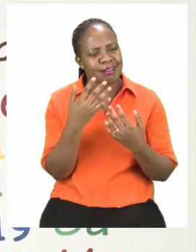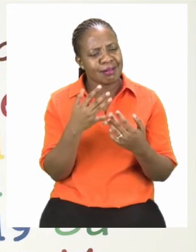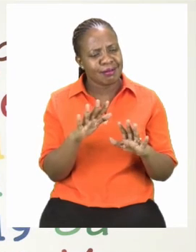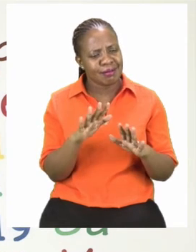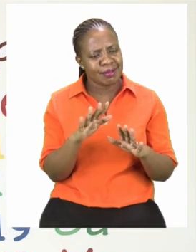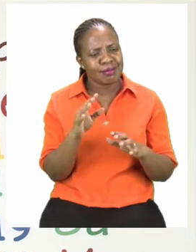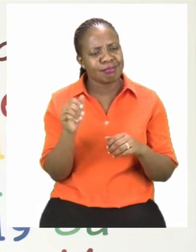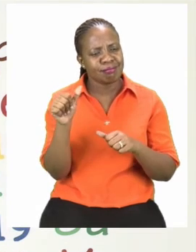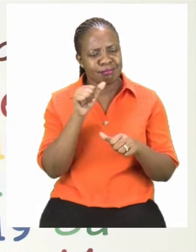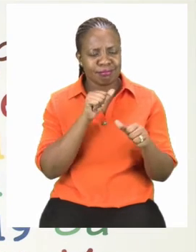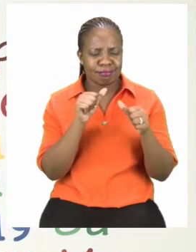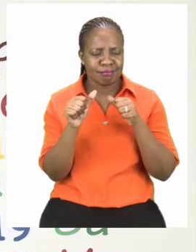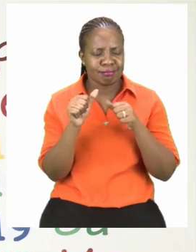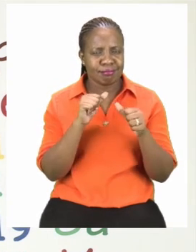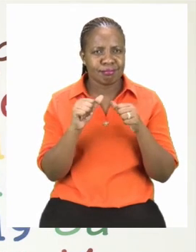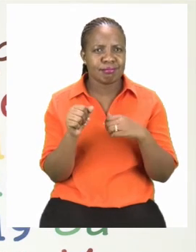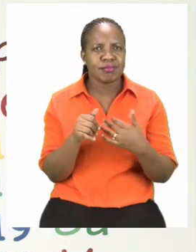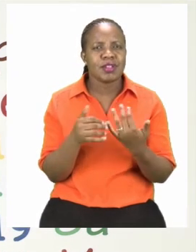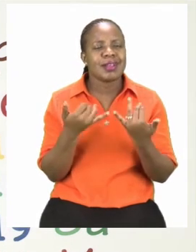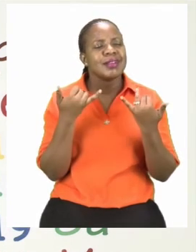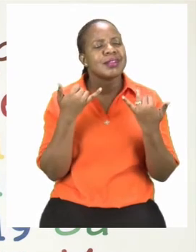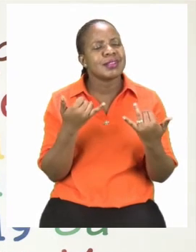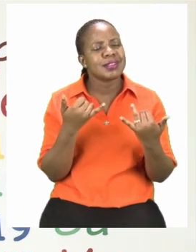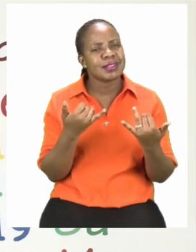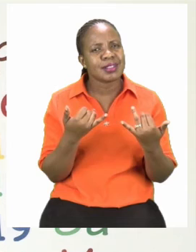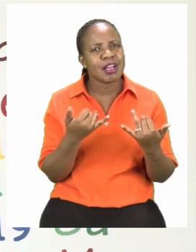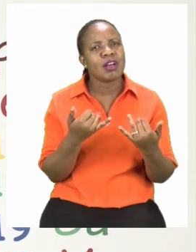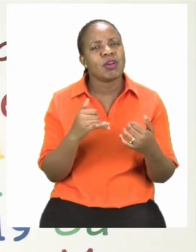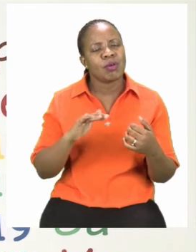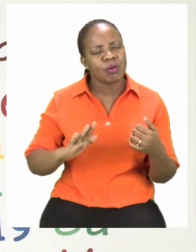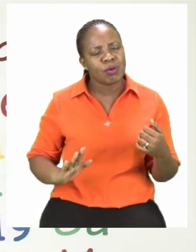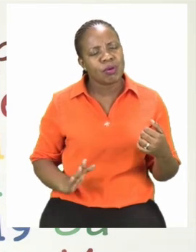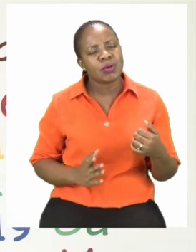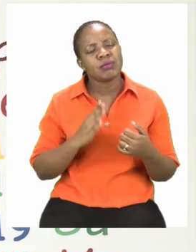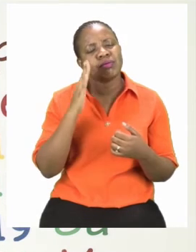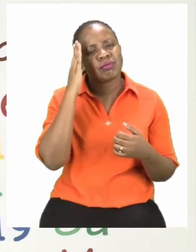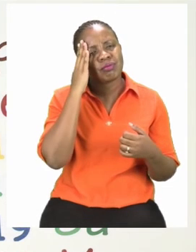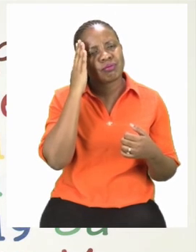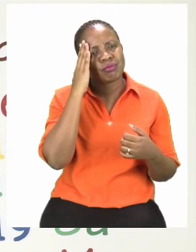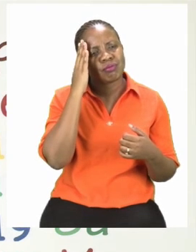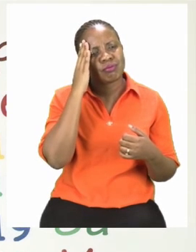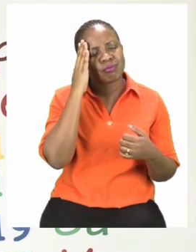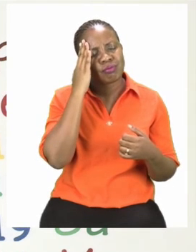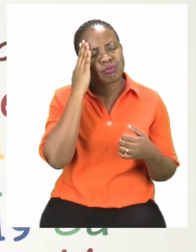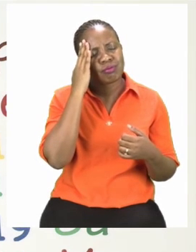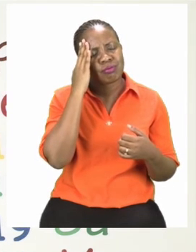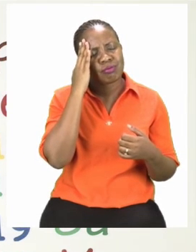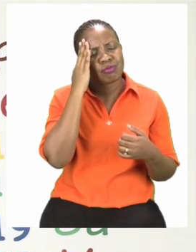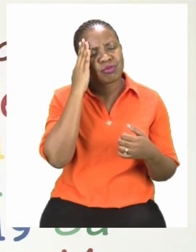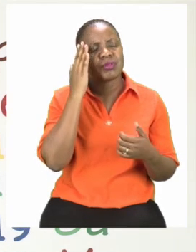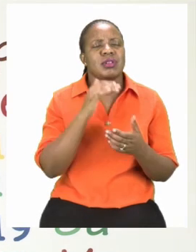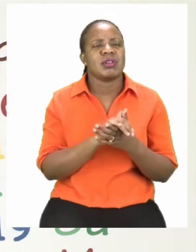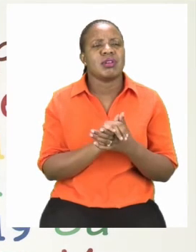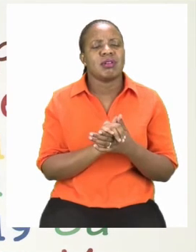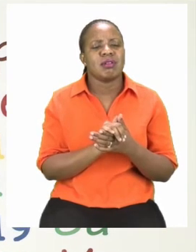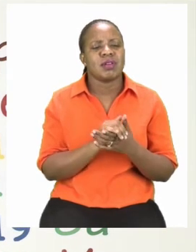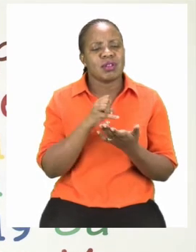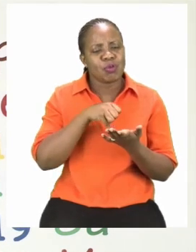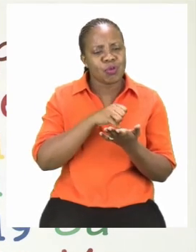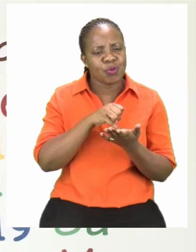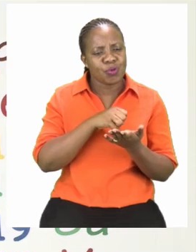our online platforms, MyZone and Zoshi Facebook pages, and in addition,